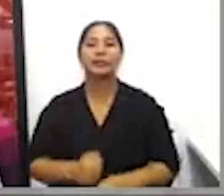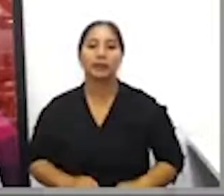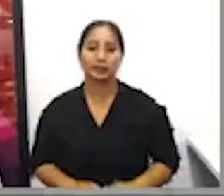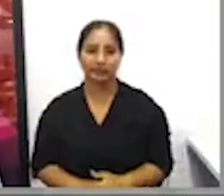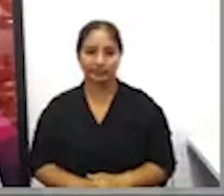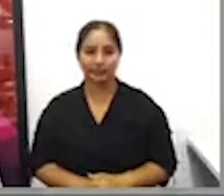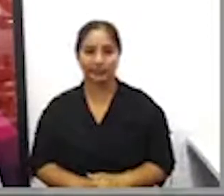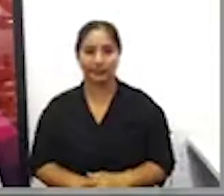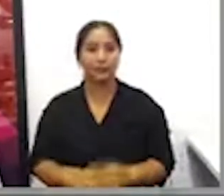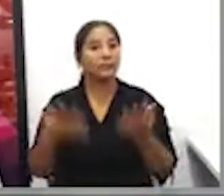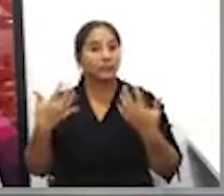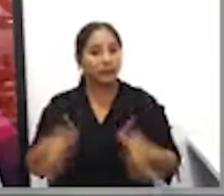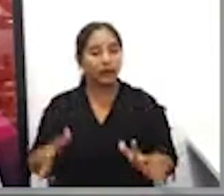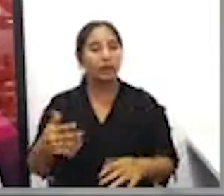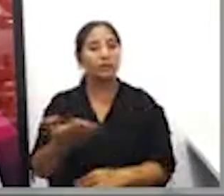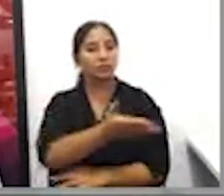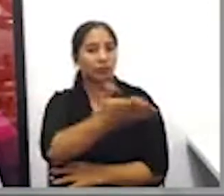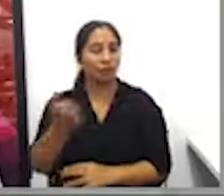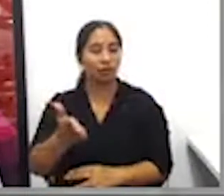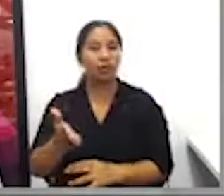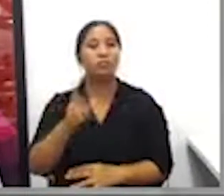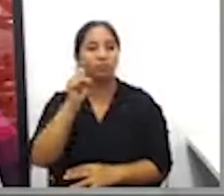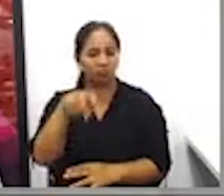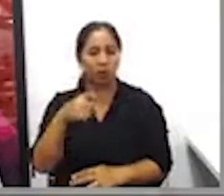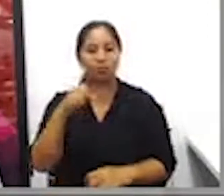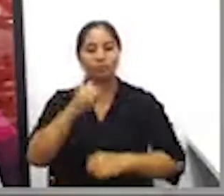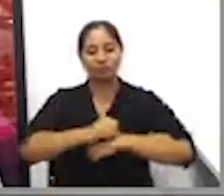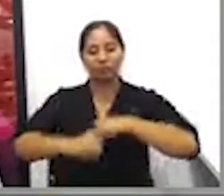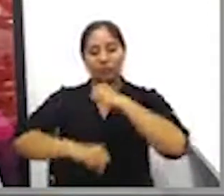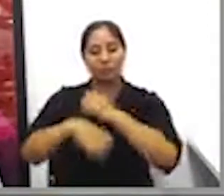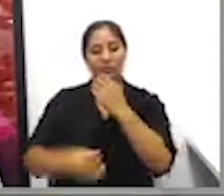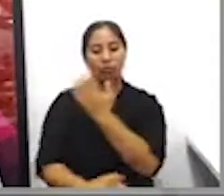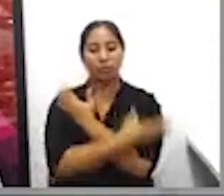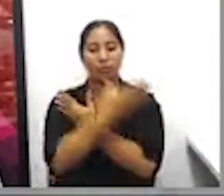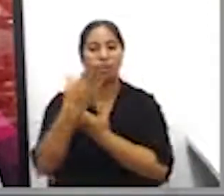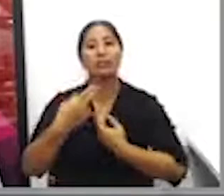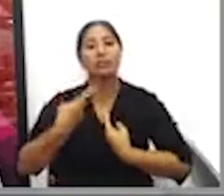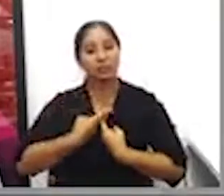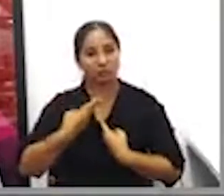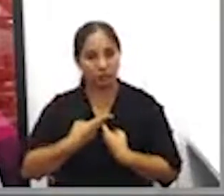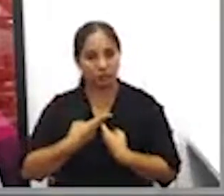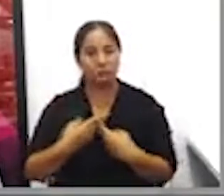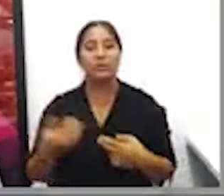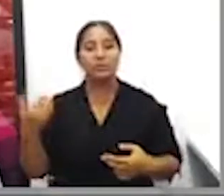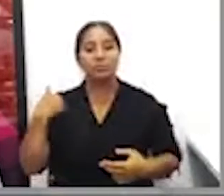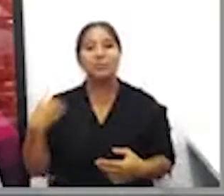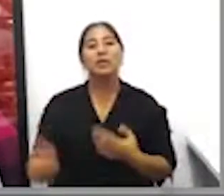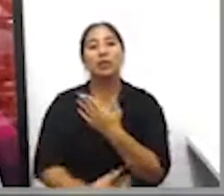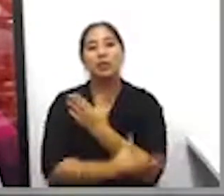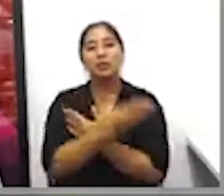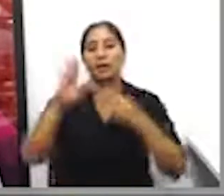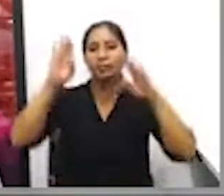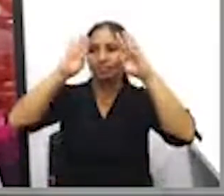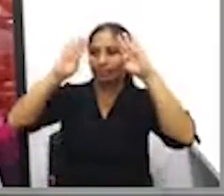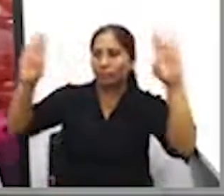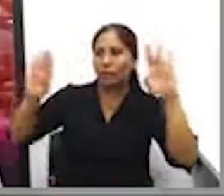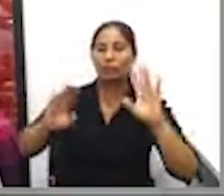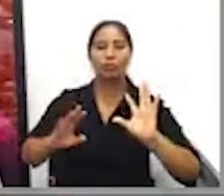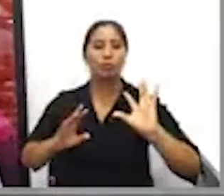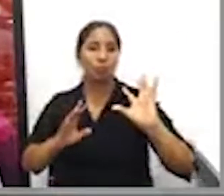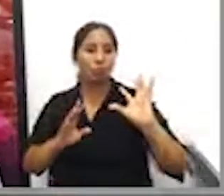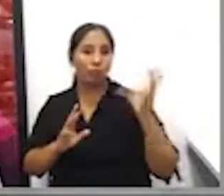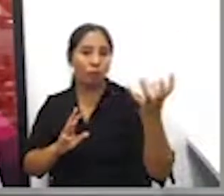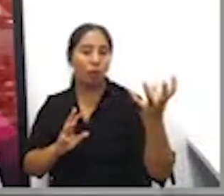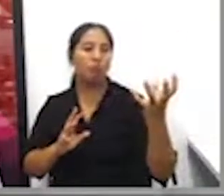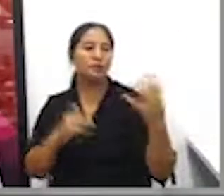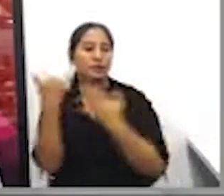country, to be innovative, to be entrepreneurial, to create a business, to think about what you might do,